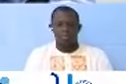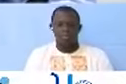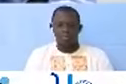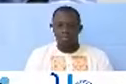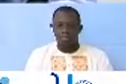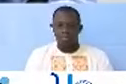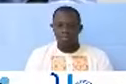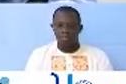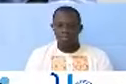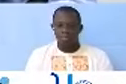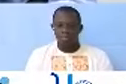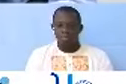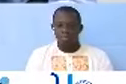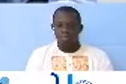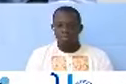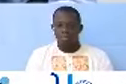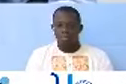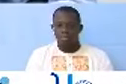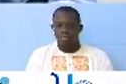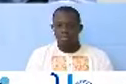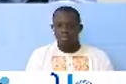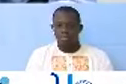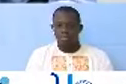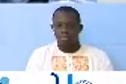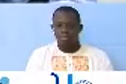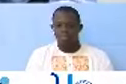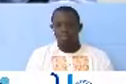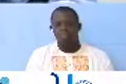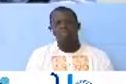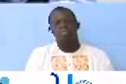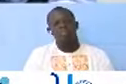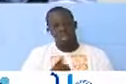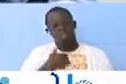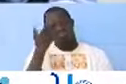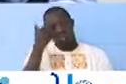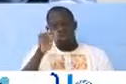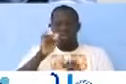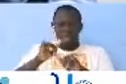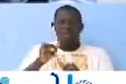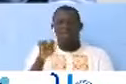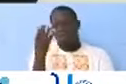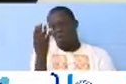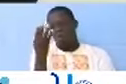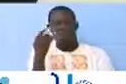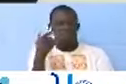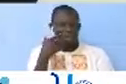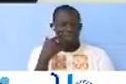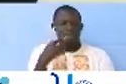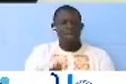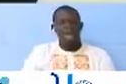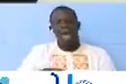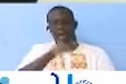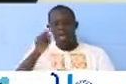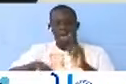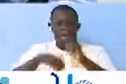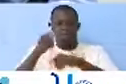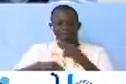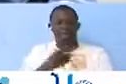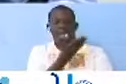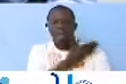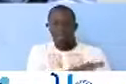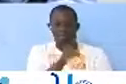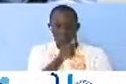can 4 days. It was 4 days. I spent 4 days there. And you were eventually released? I didn't